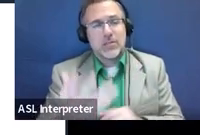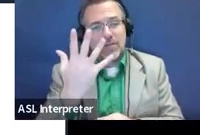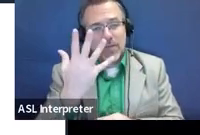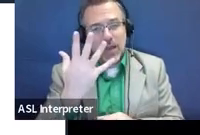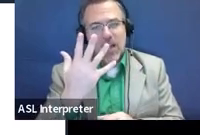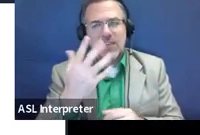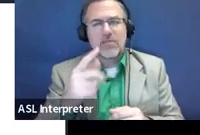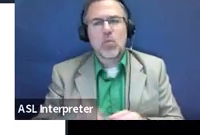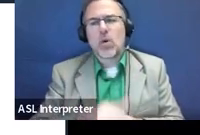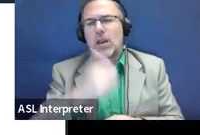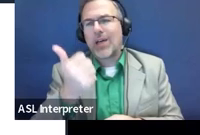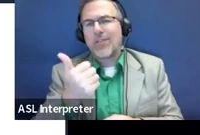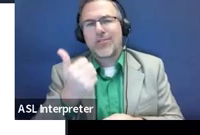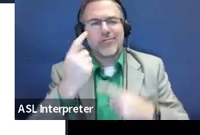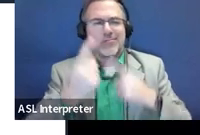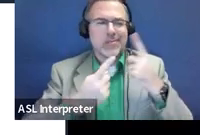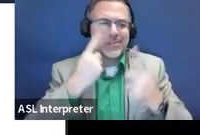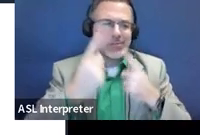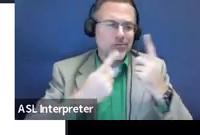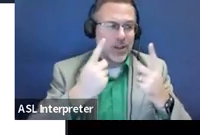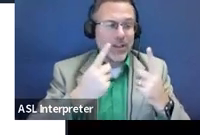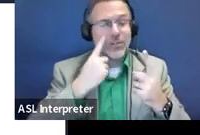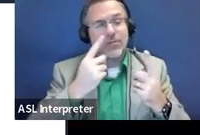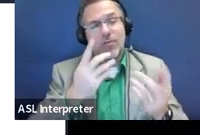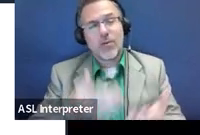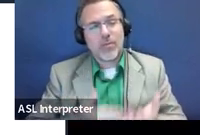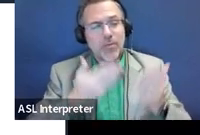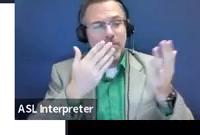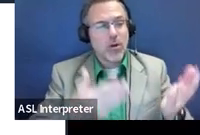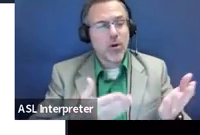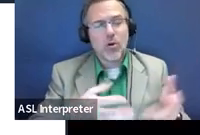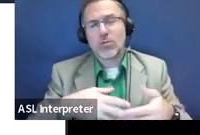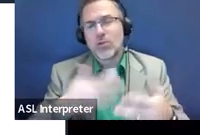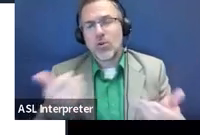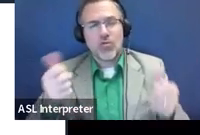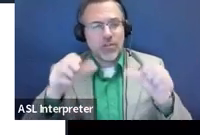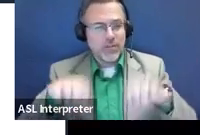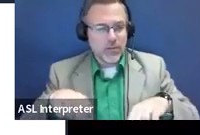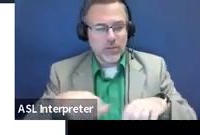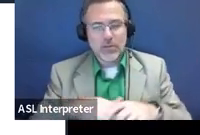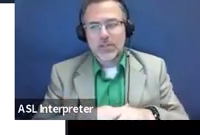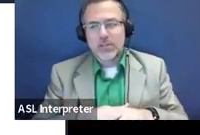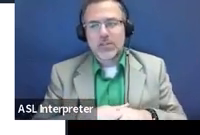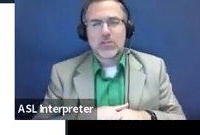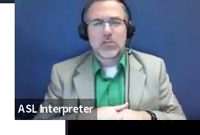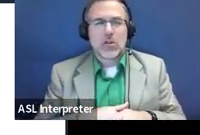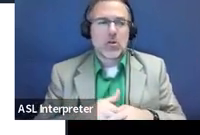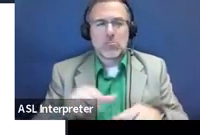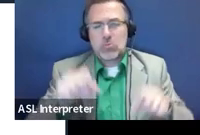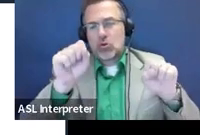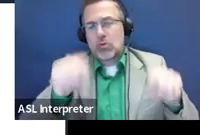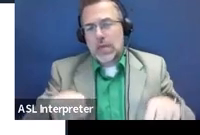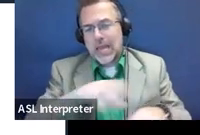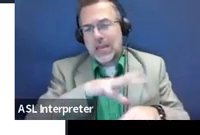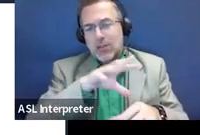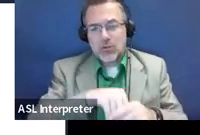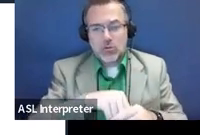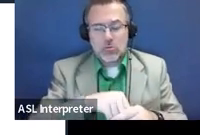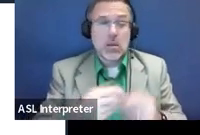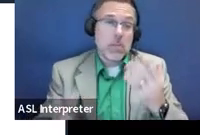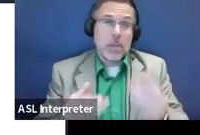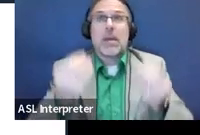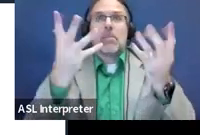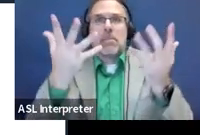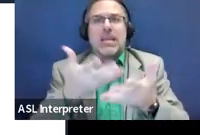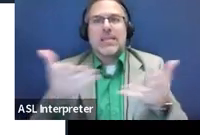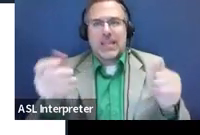So these are just some things that may be included here, but don't need to be. And there could be many other things that could be